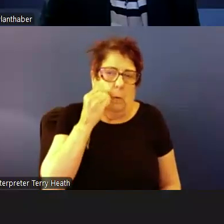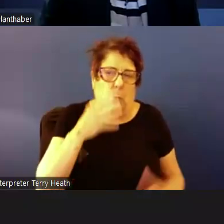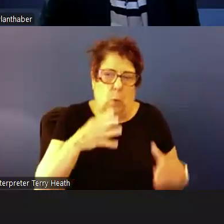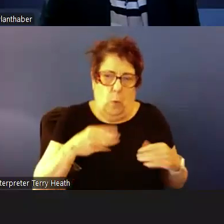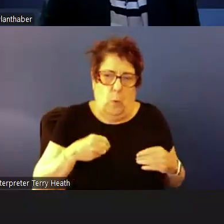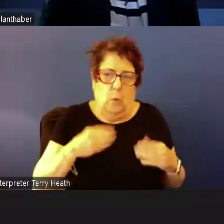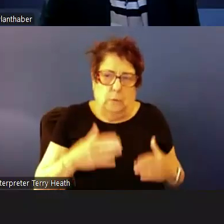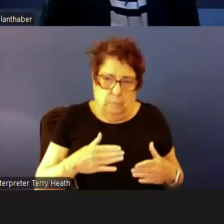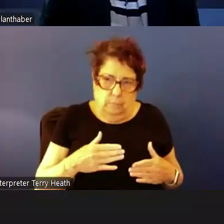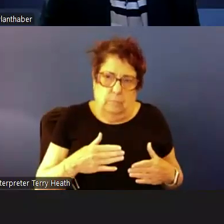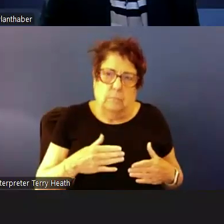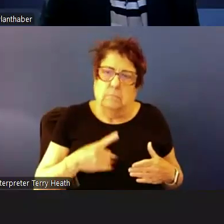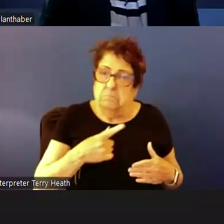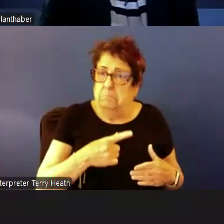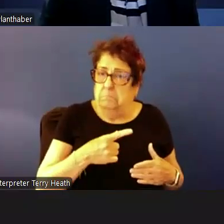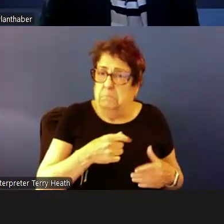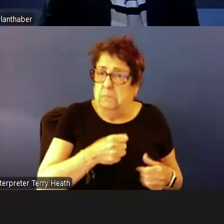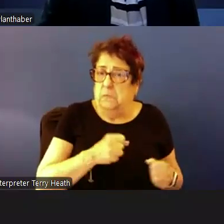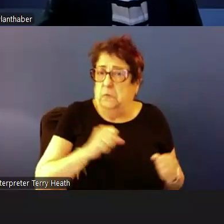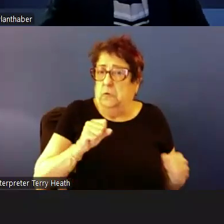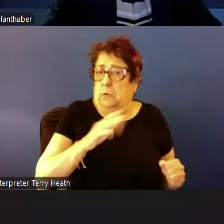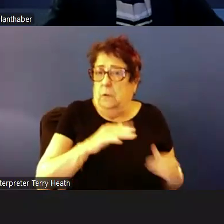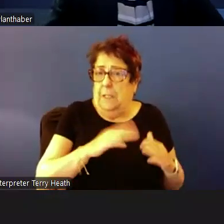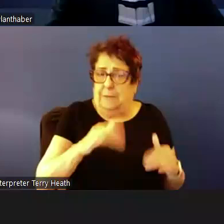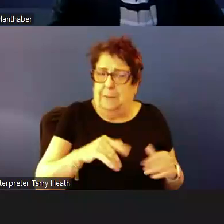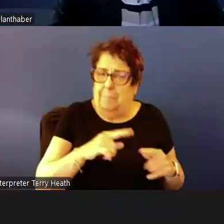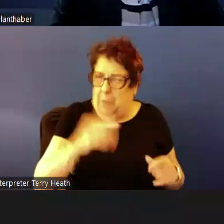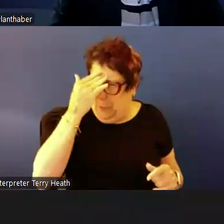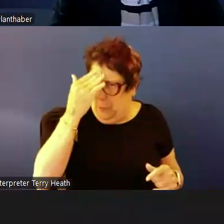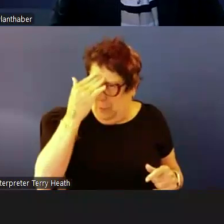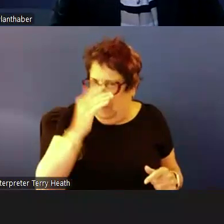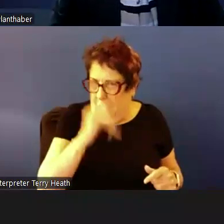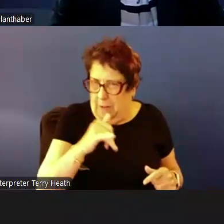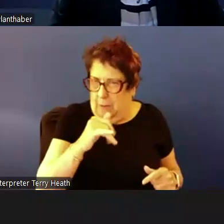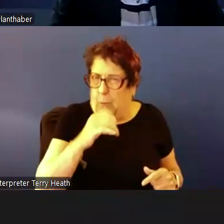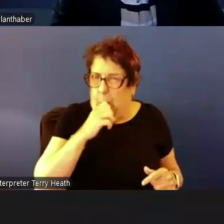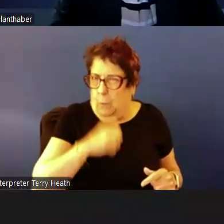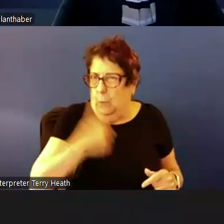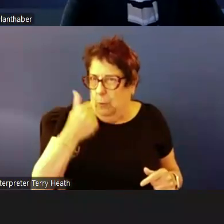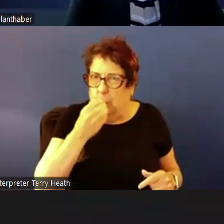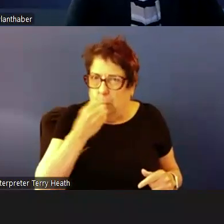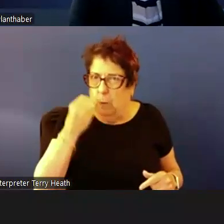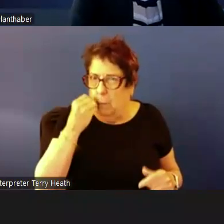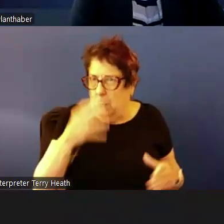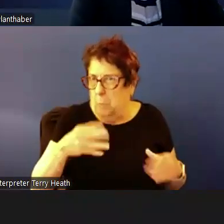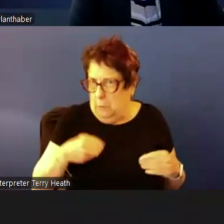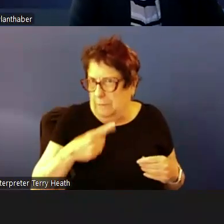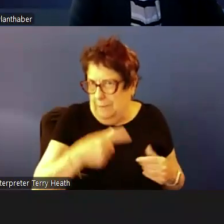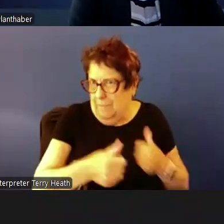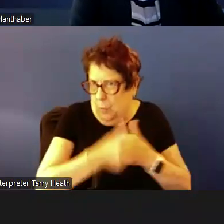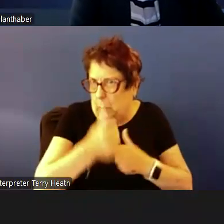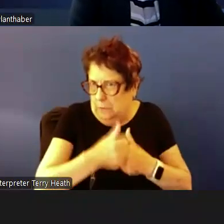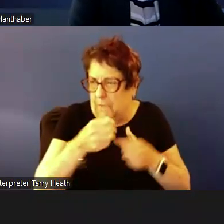older homeowners are often at risk of losing their housing for some of the reasons that we mentioned earlier,